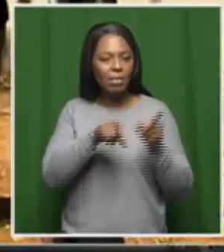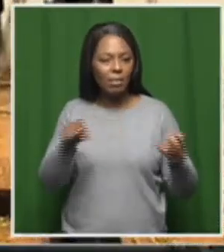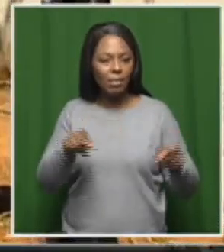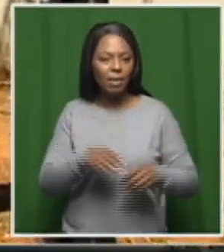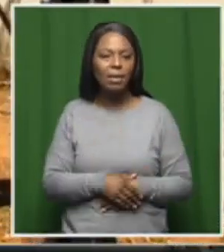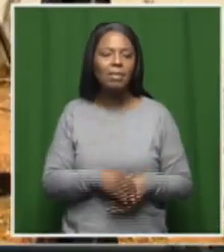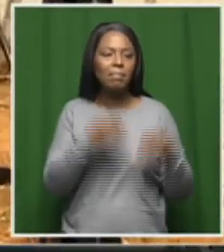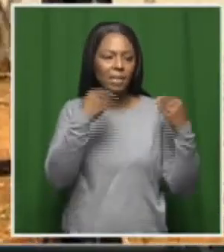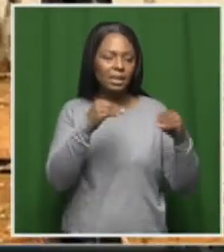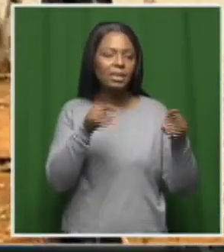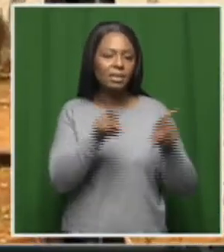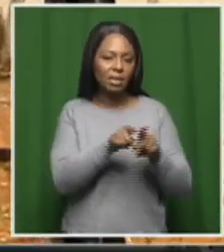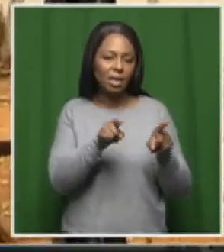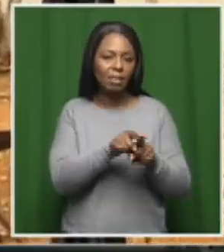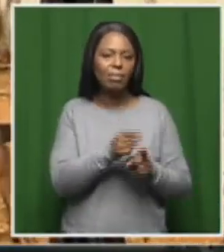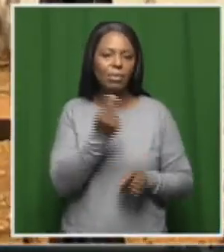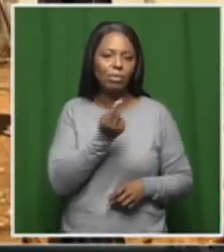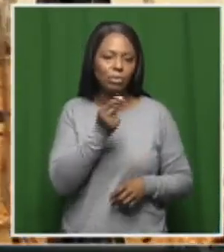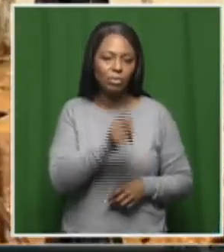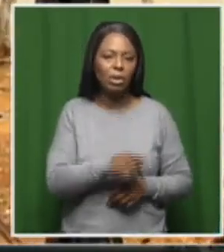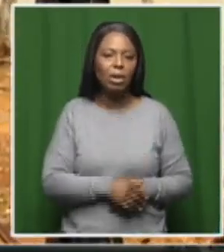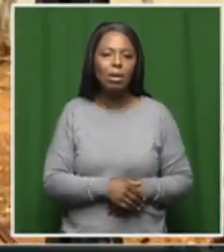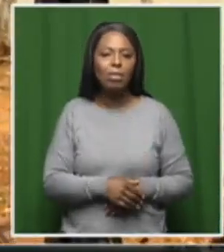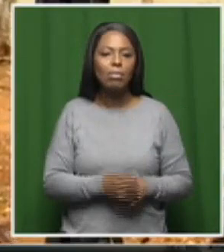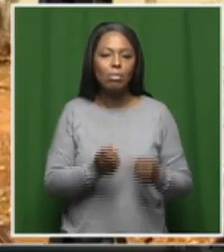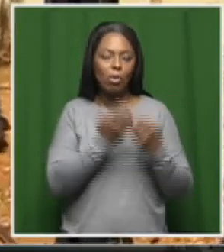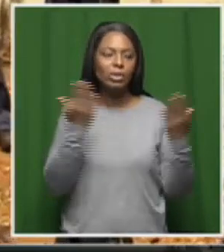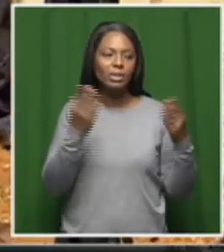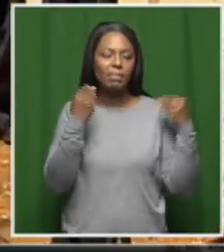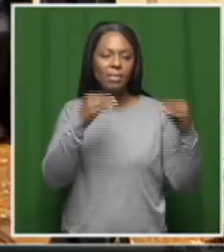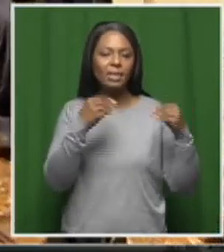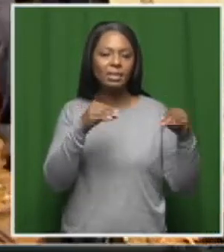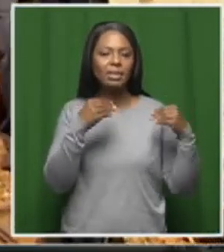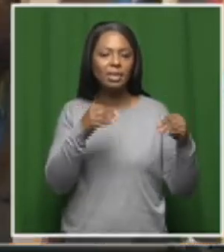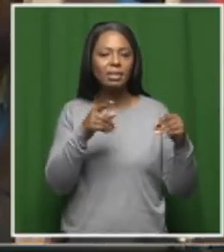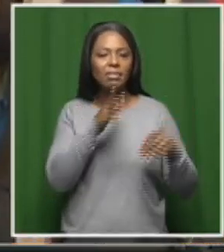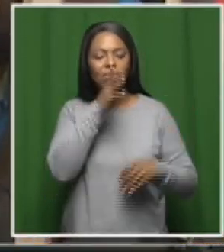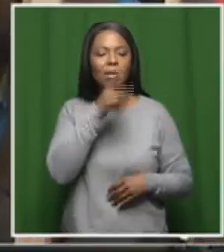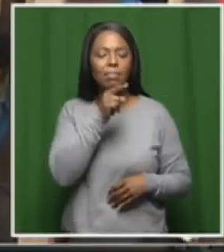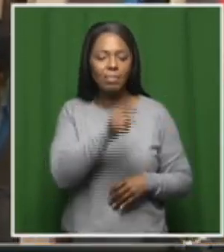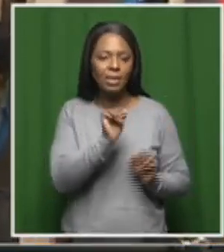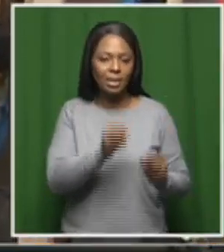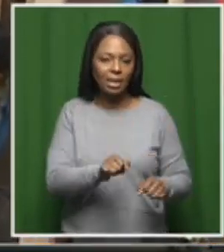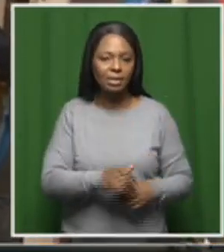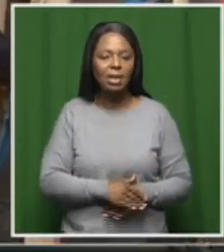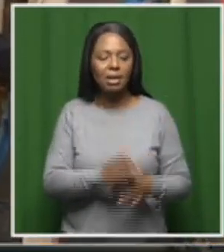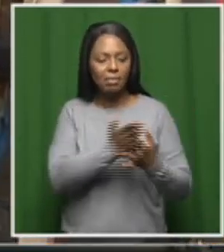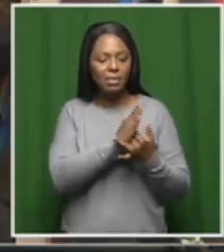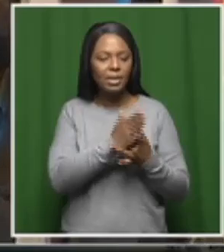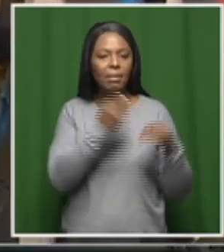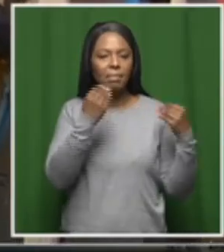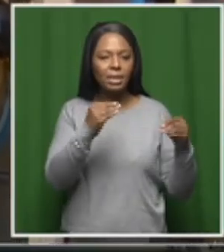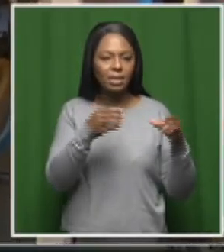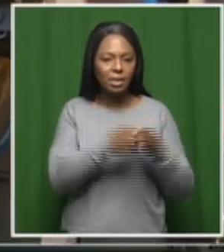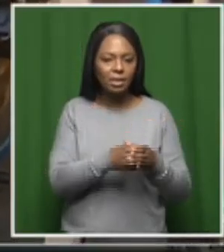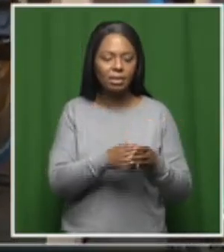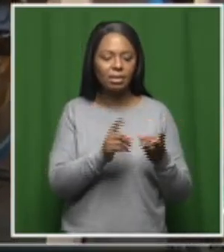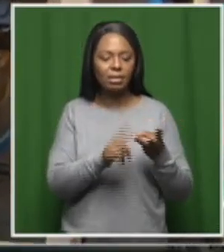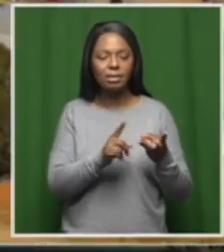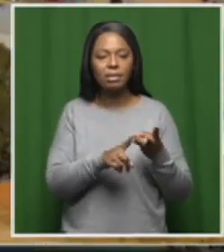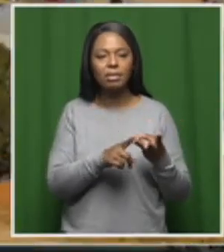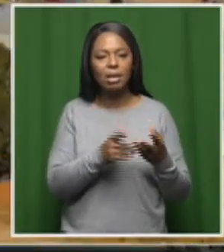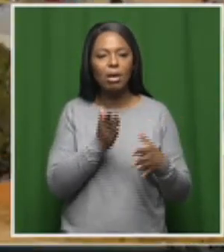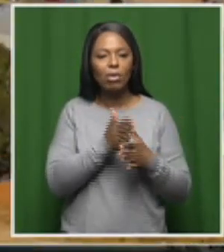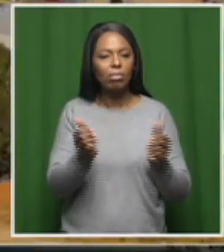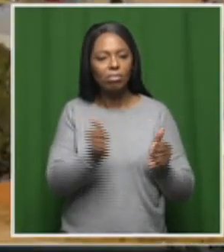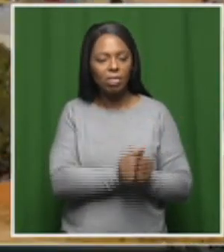Businesses as well. We've got businesses. We've got large businesses in them. We've got medium-sized businesses. We've got corporates, body corporates,